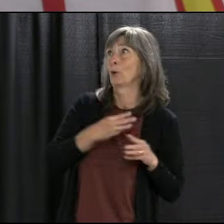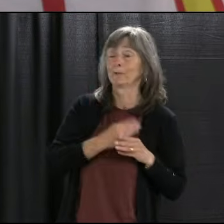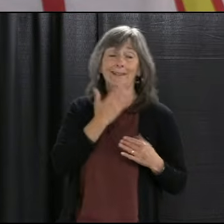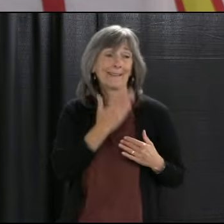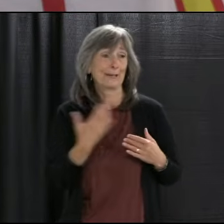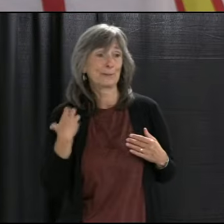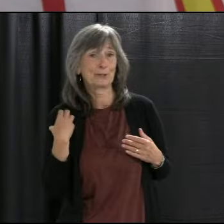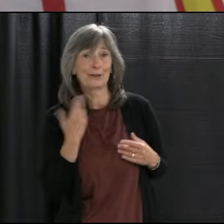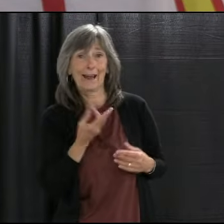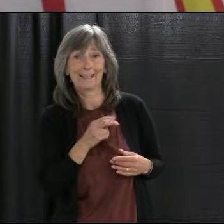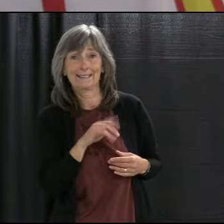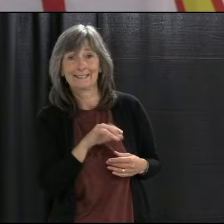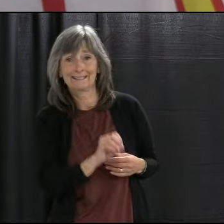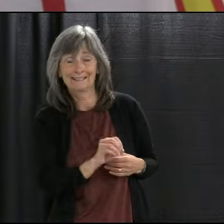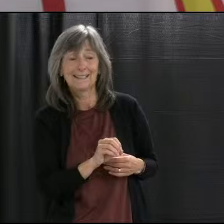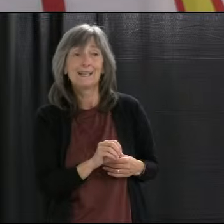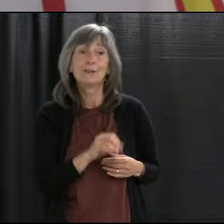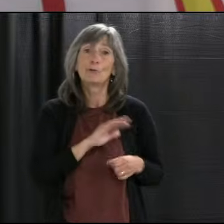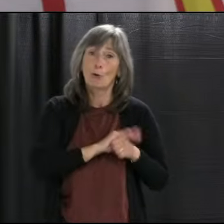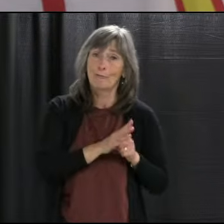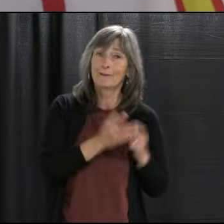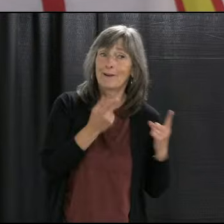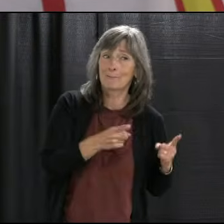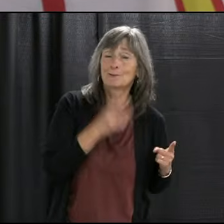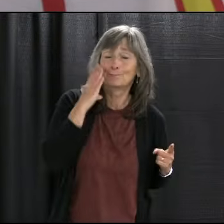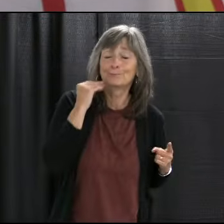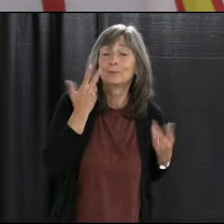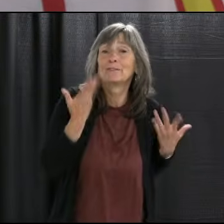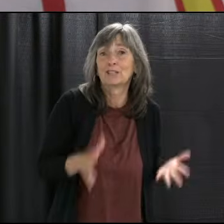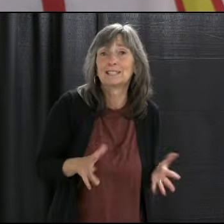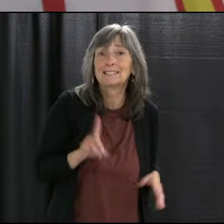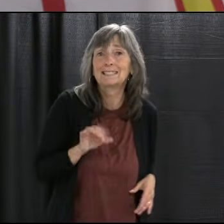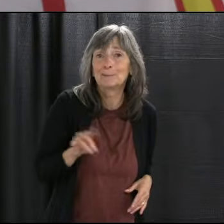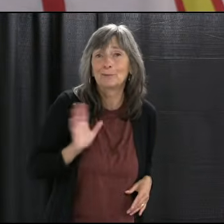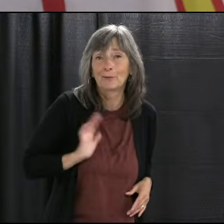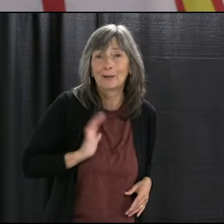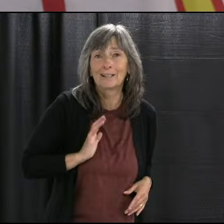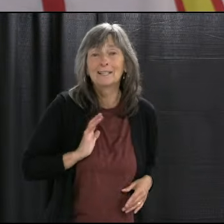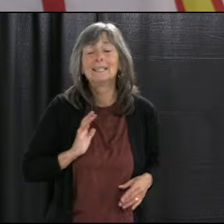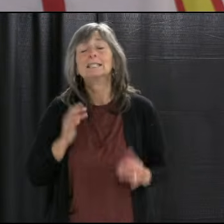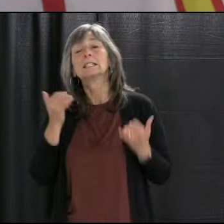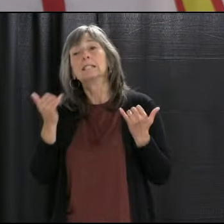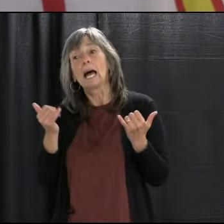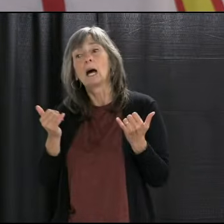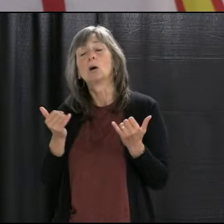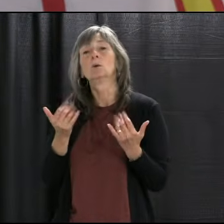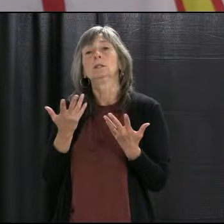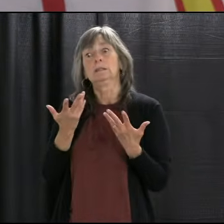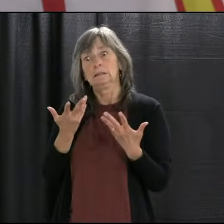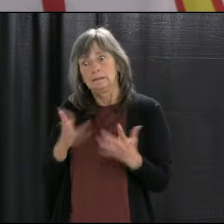that. And we'll get through this, as Minister Haggie said, but let's get through it with minimal